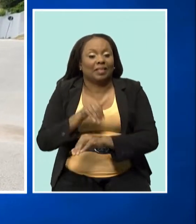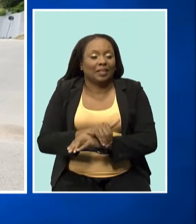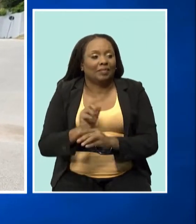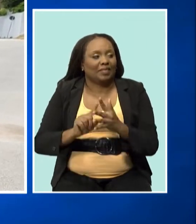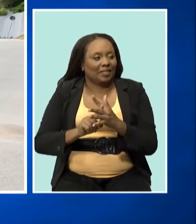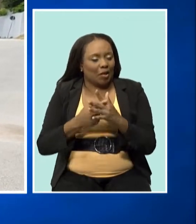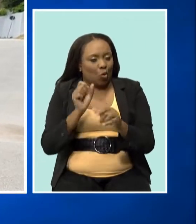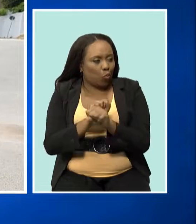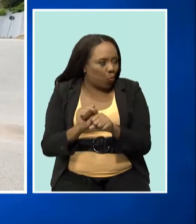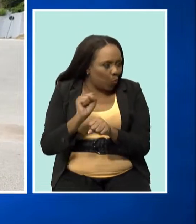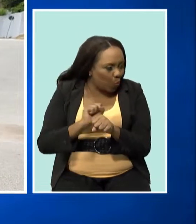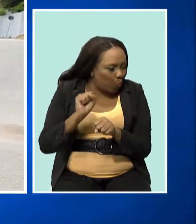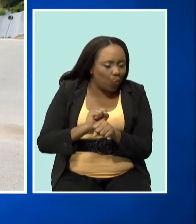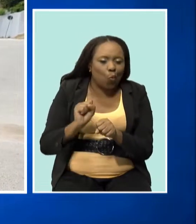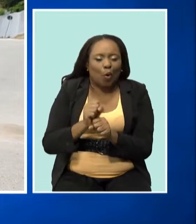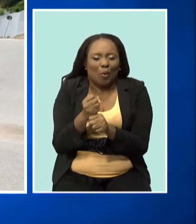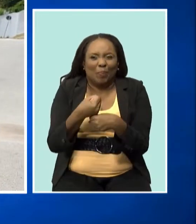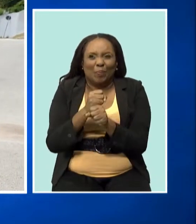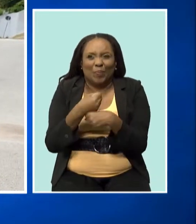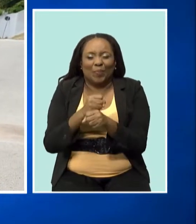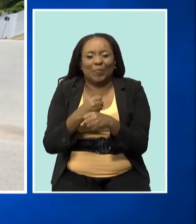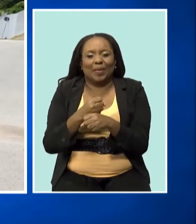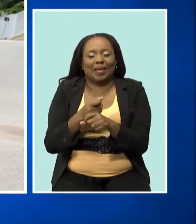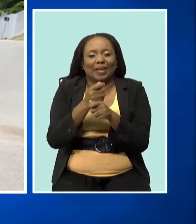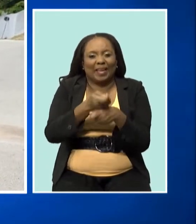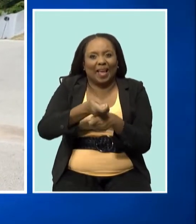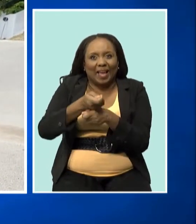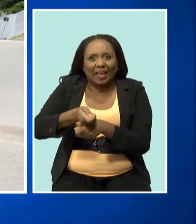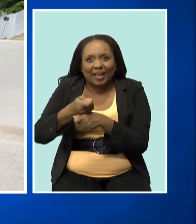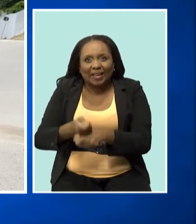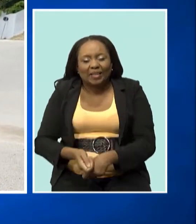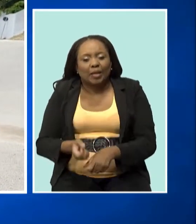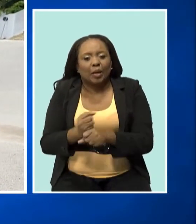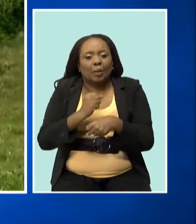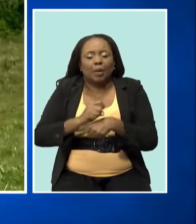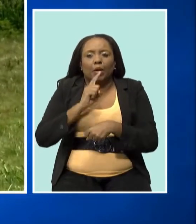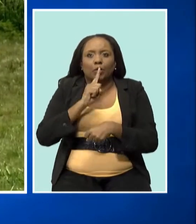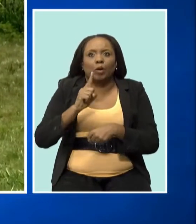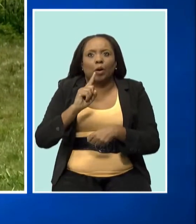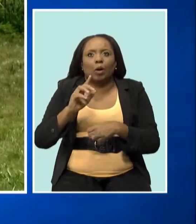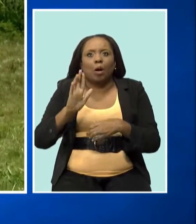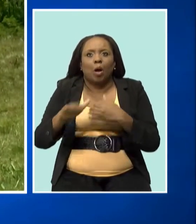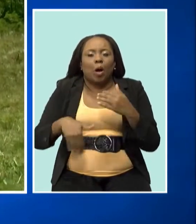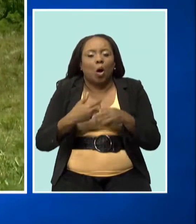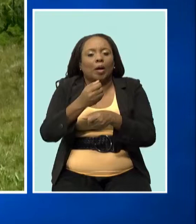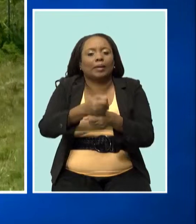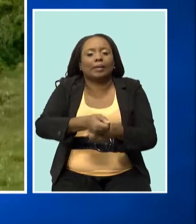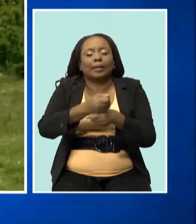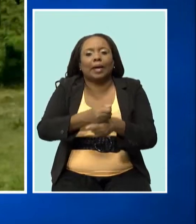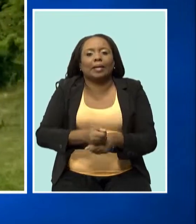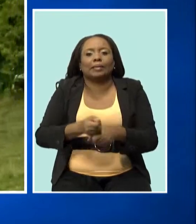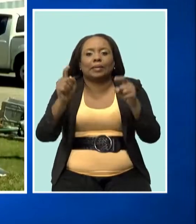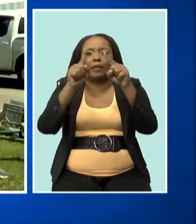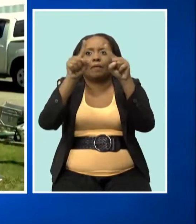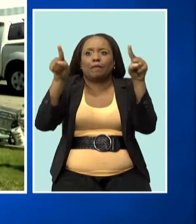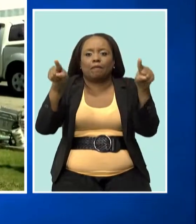over is in the air. Things are looking good. Thank you so much for spending some time with us here on Newsnight, Ryan